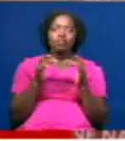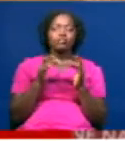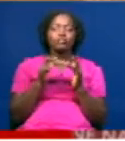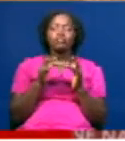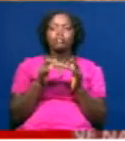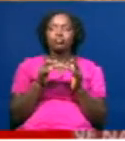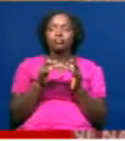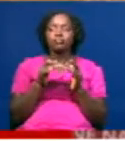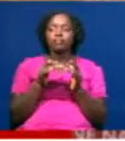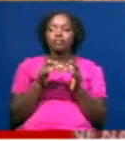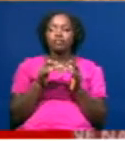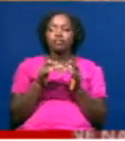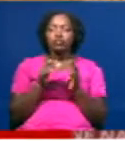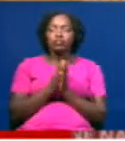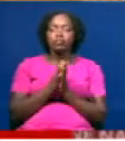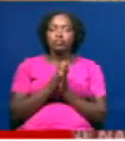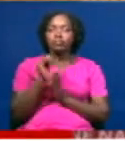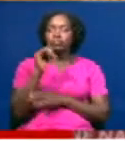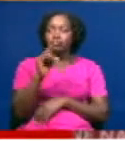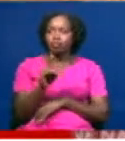identity for all Kenyans.